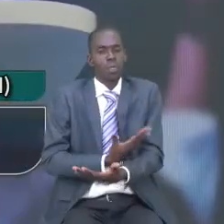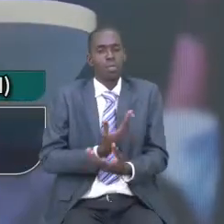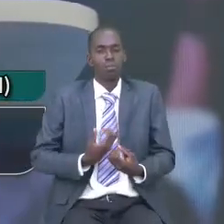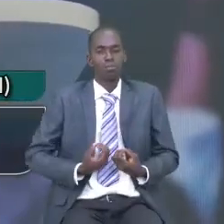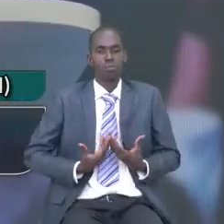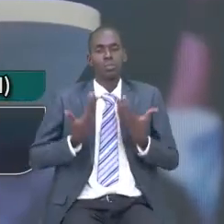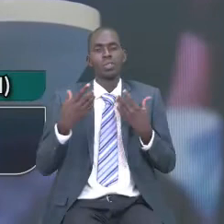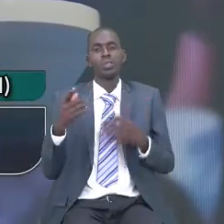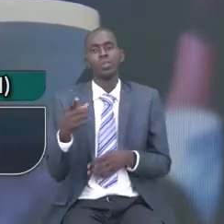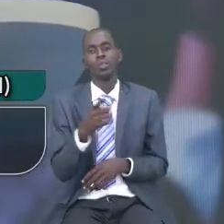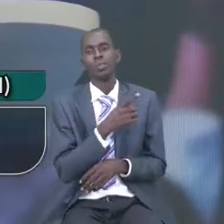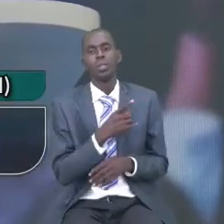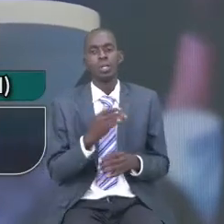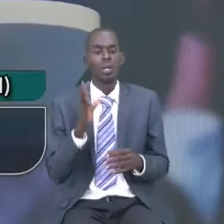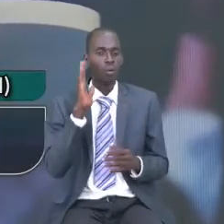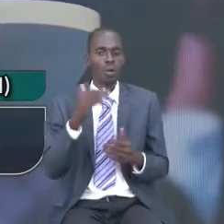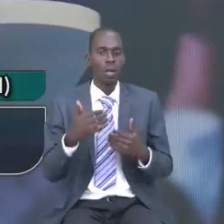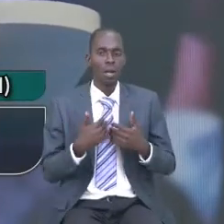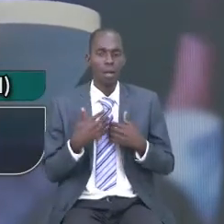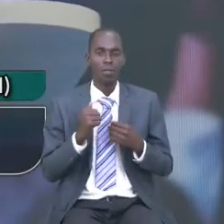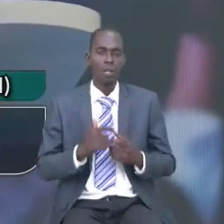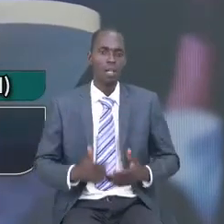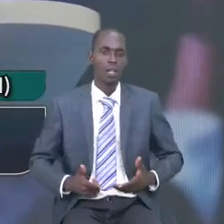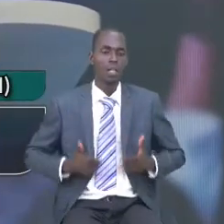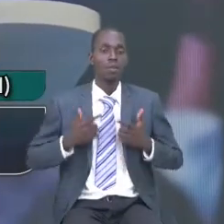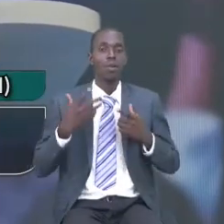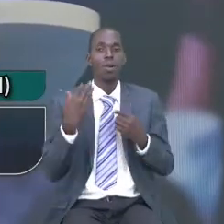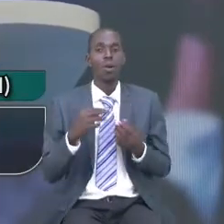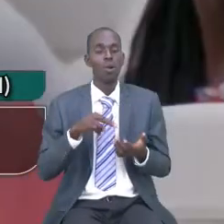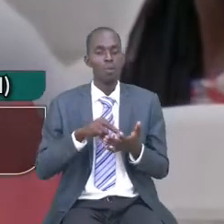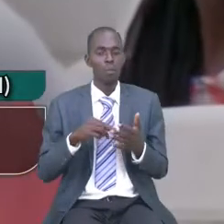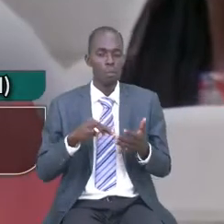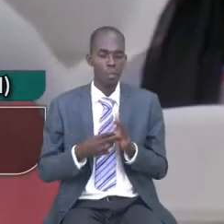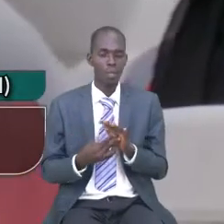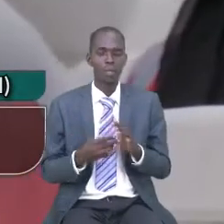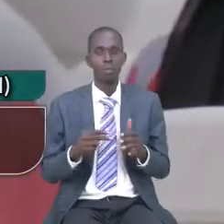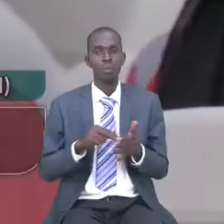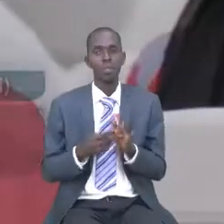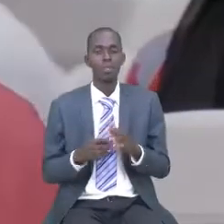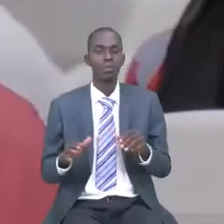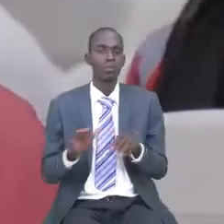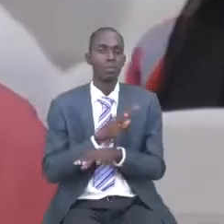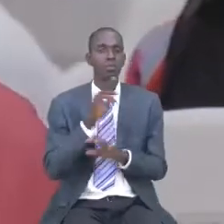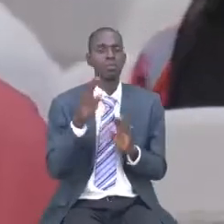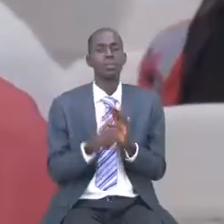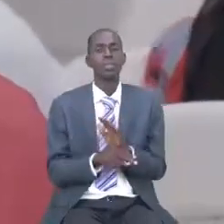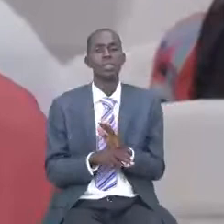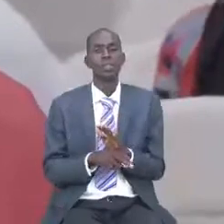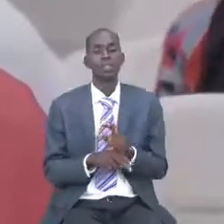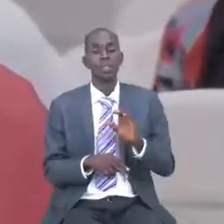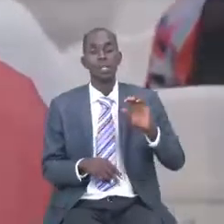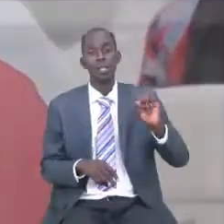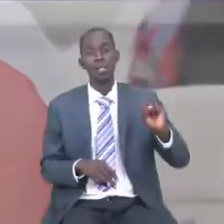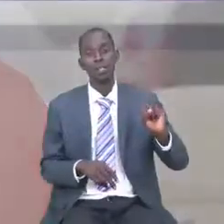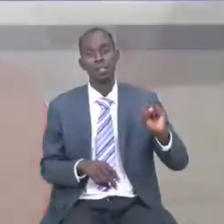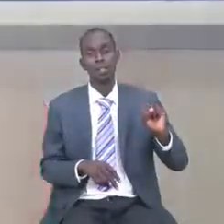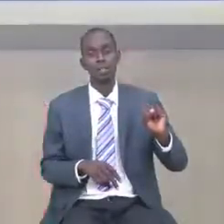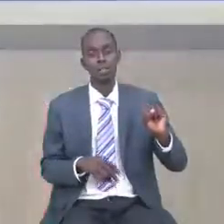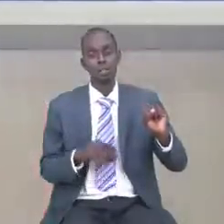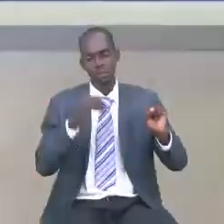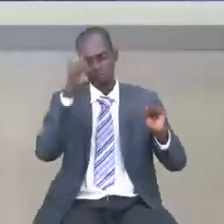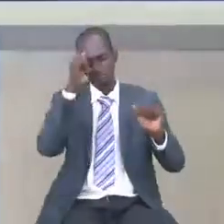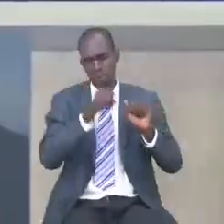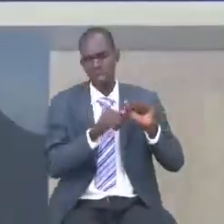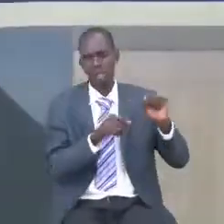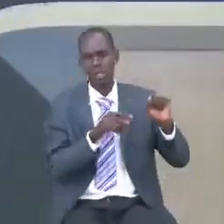of meaningfulness. Your life will be meaningful. S is the stumbling block.